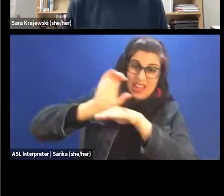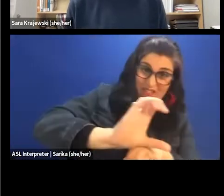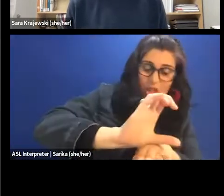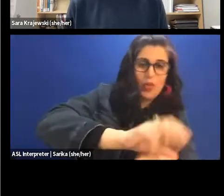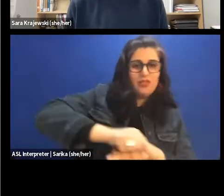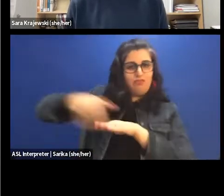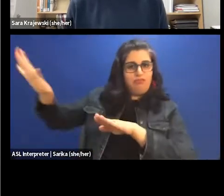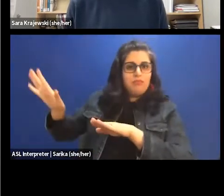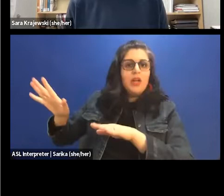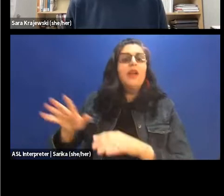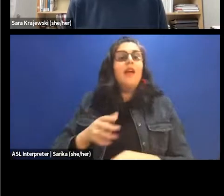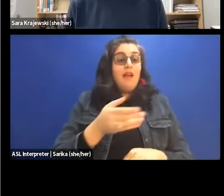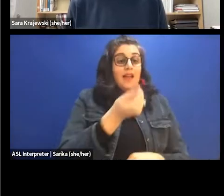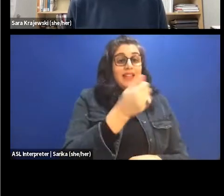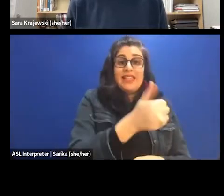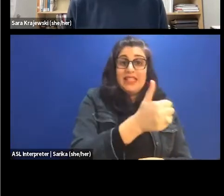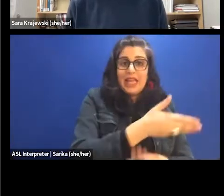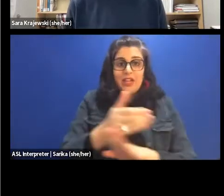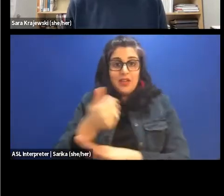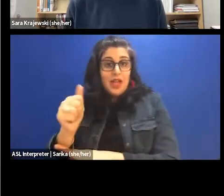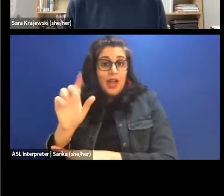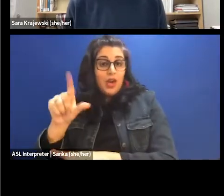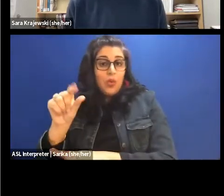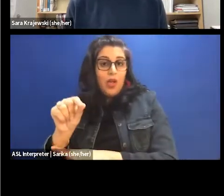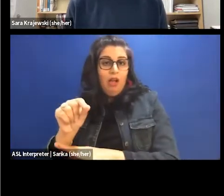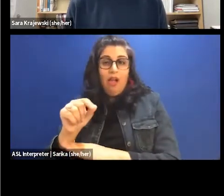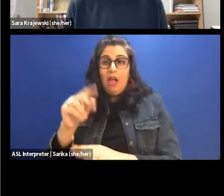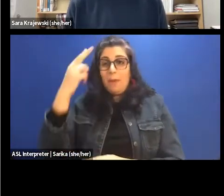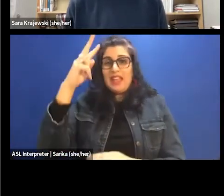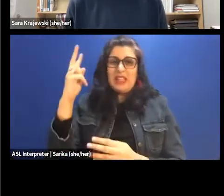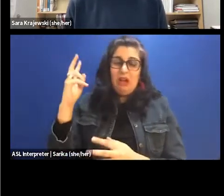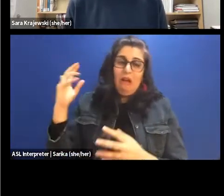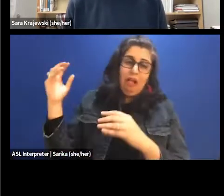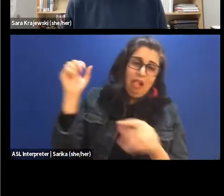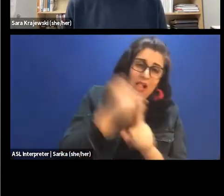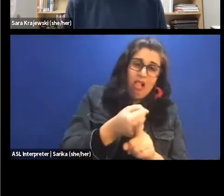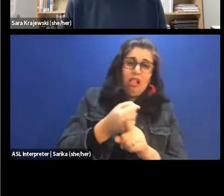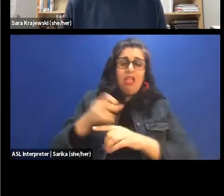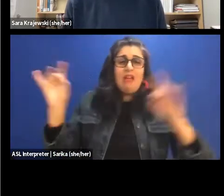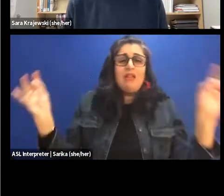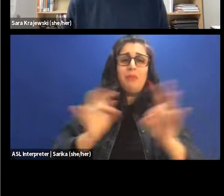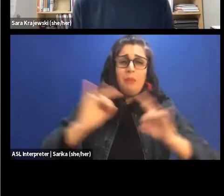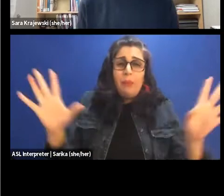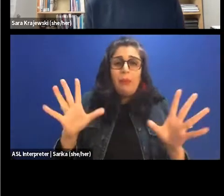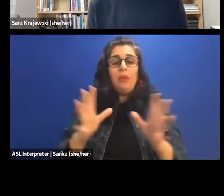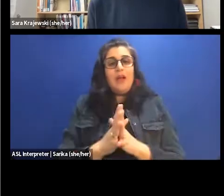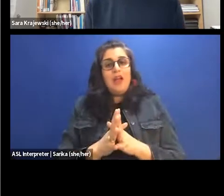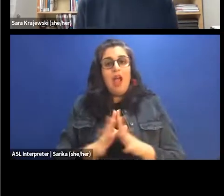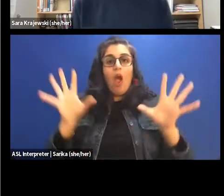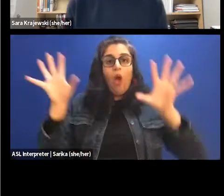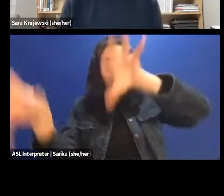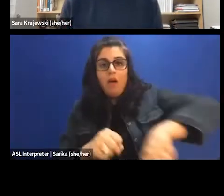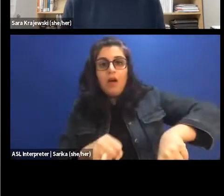to 1920, Mexico endured factional violence and civil war, beginning with the overthrow of